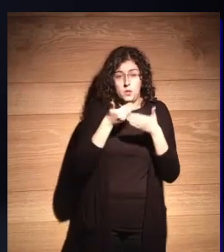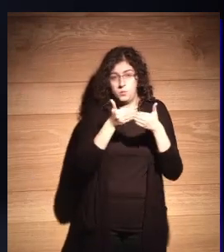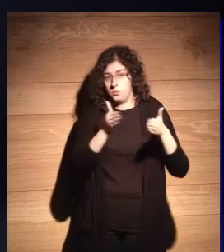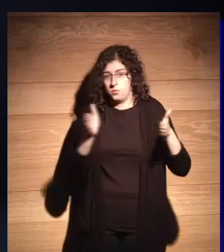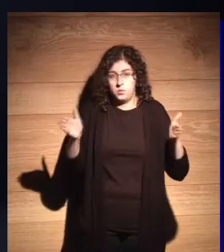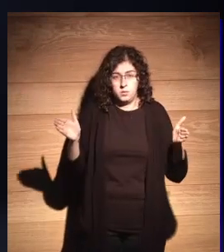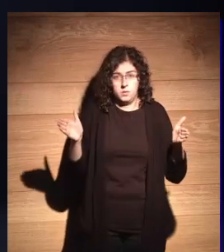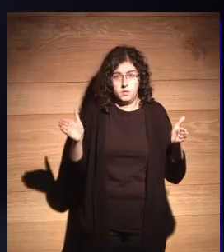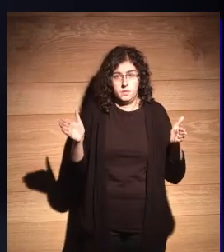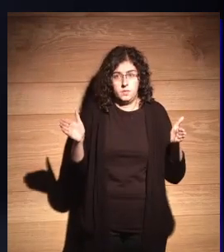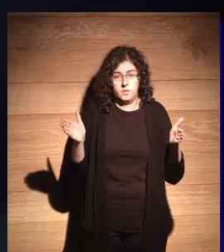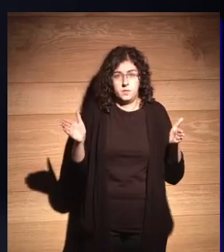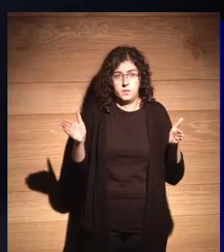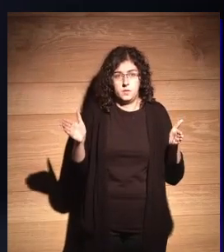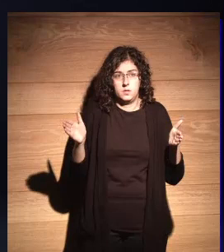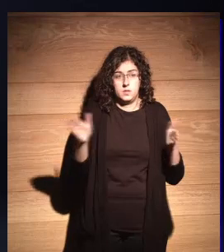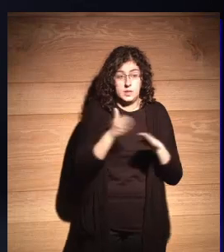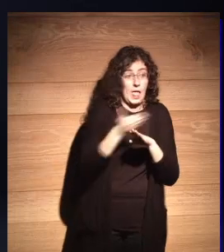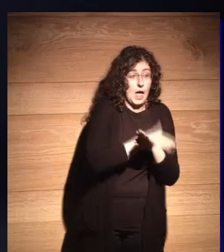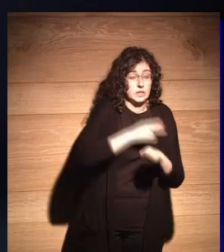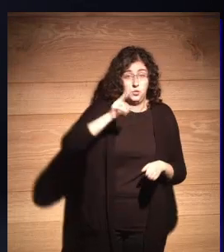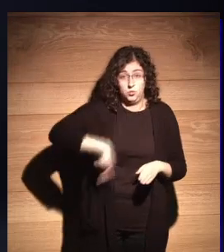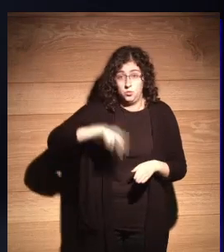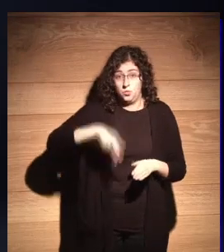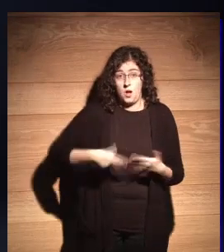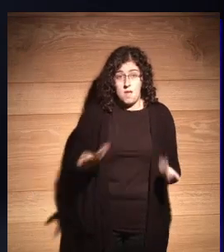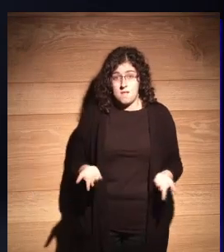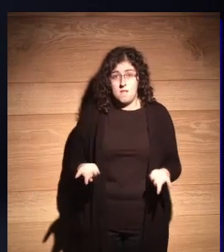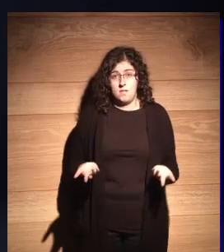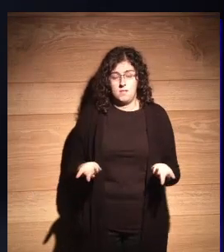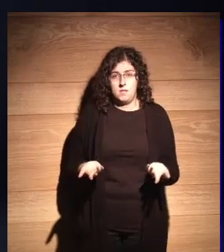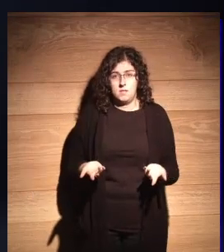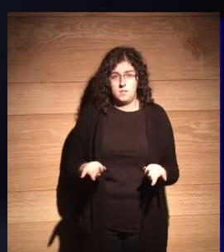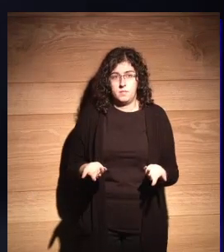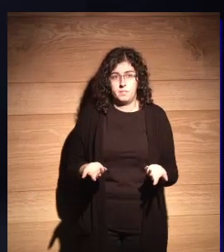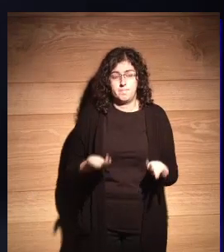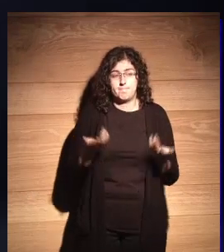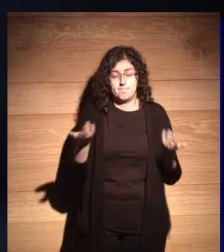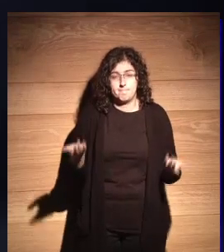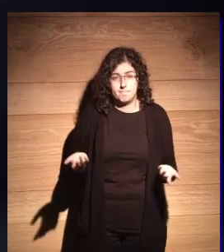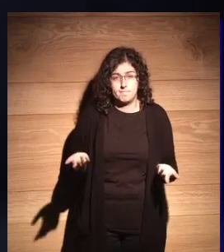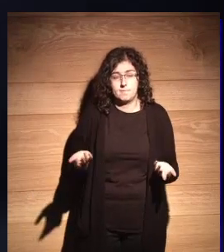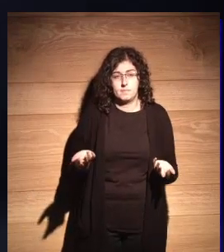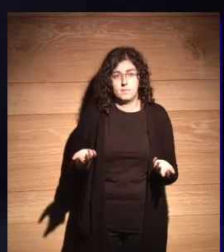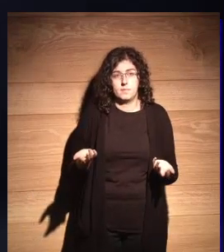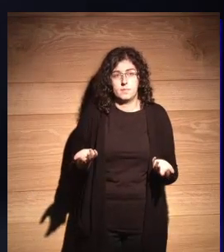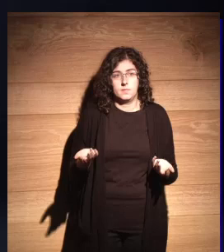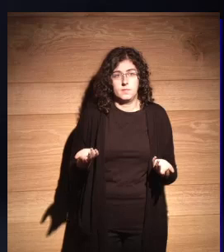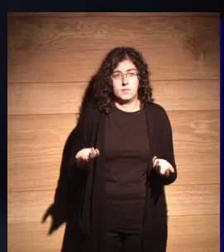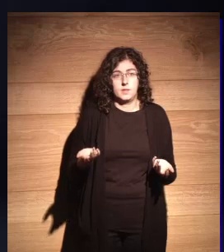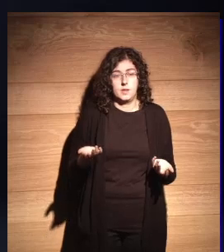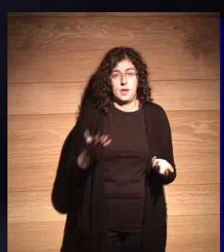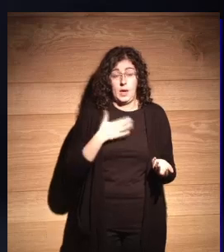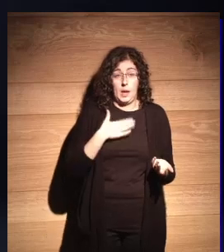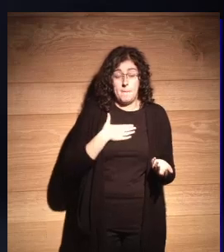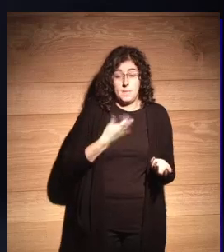never existed before. So, and as far as my career working